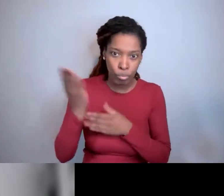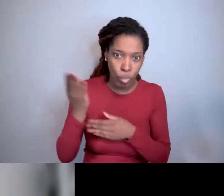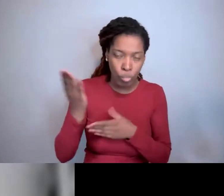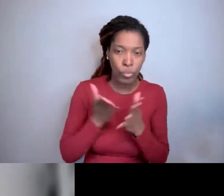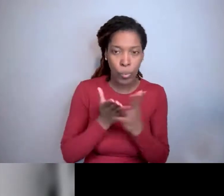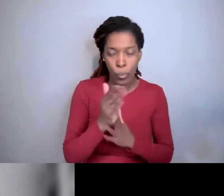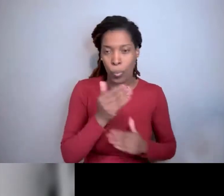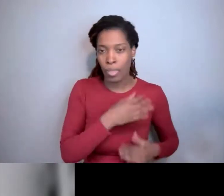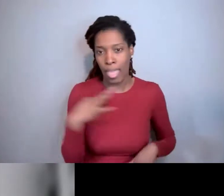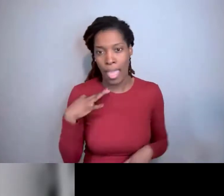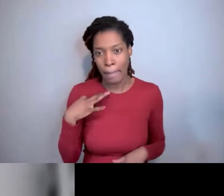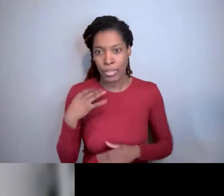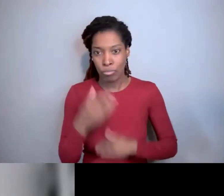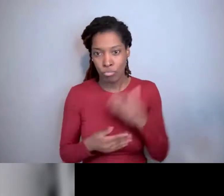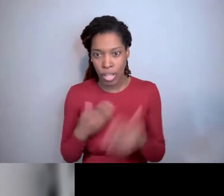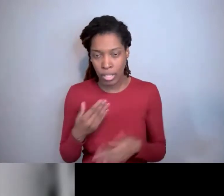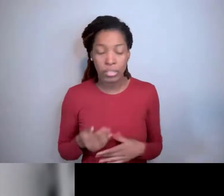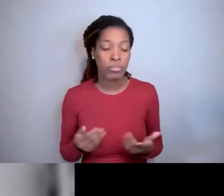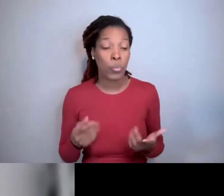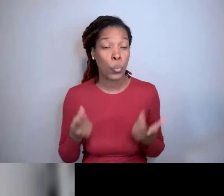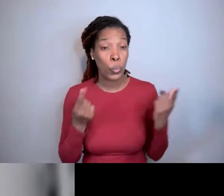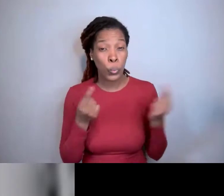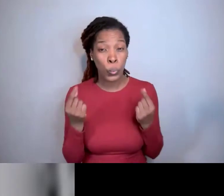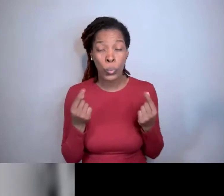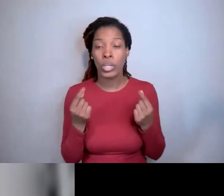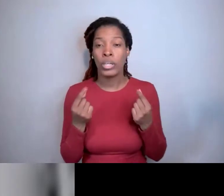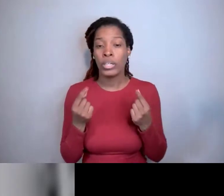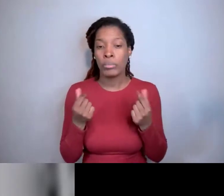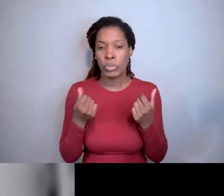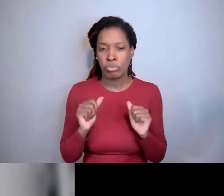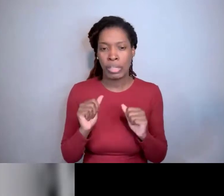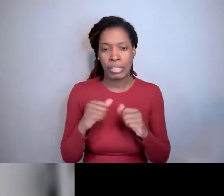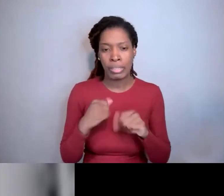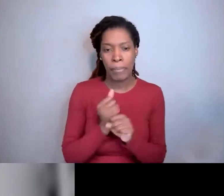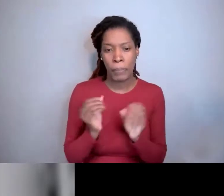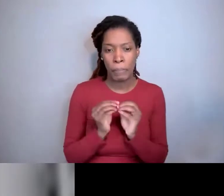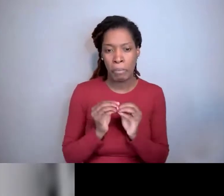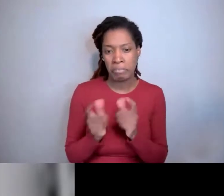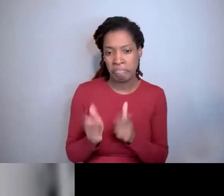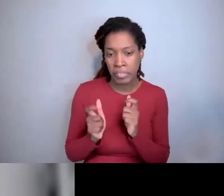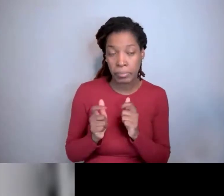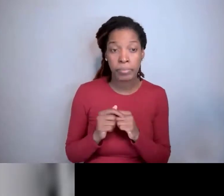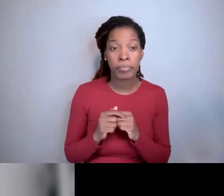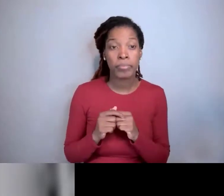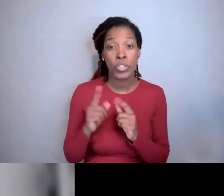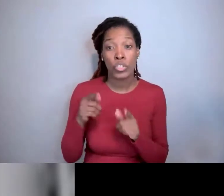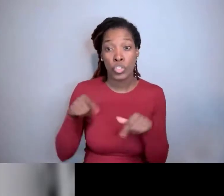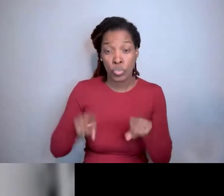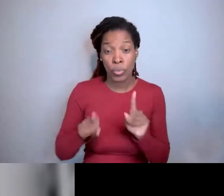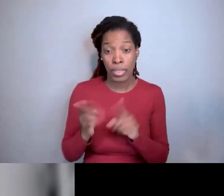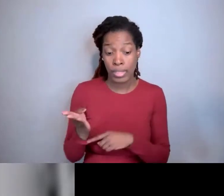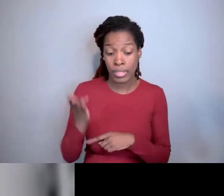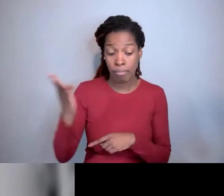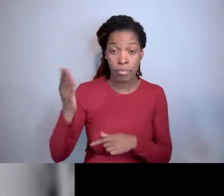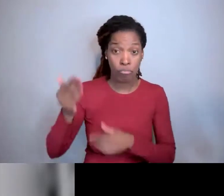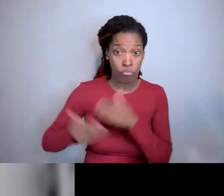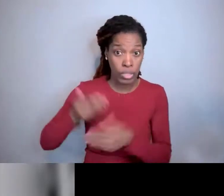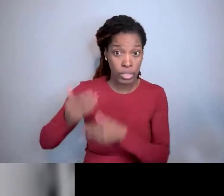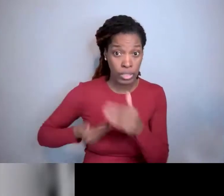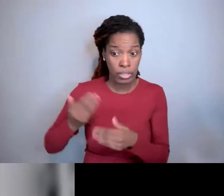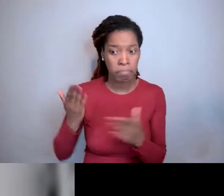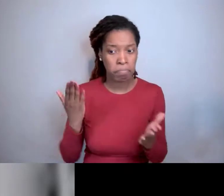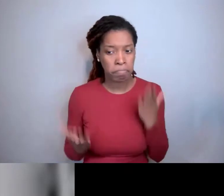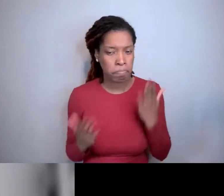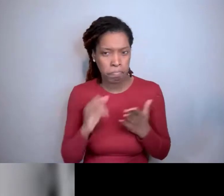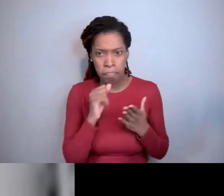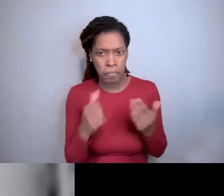what we try to do is streamline this, where during the submission process there need not be verification